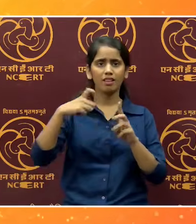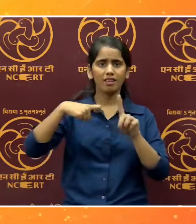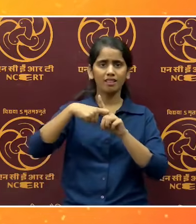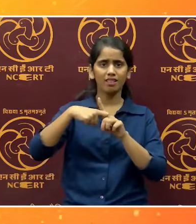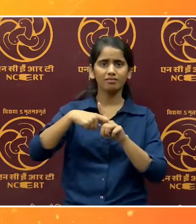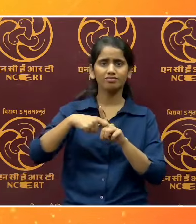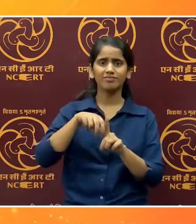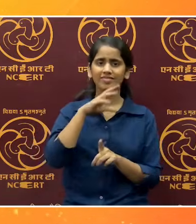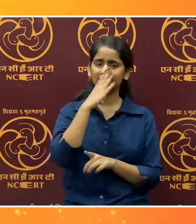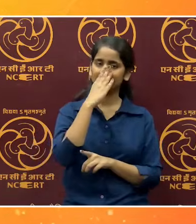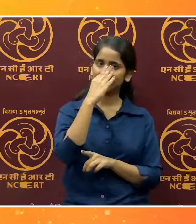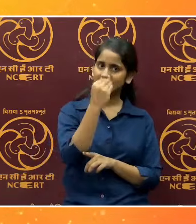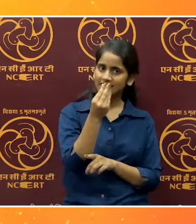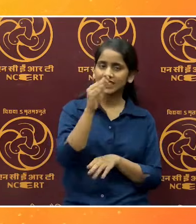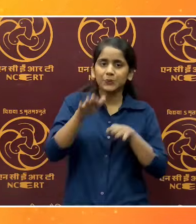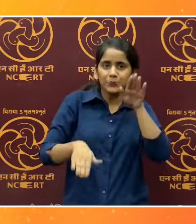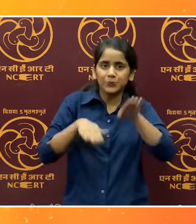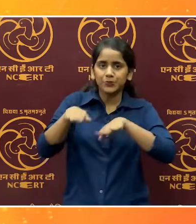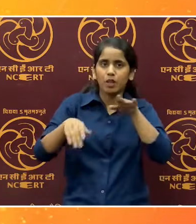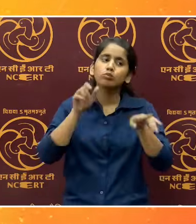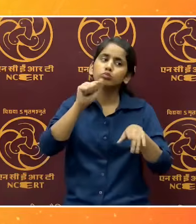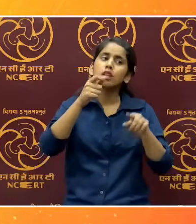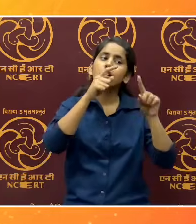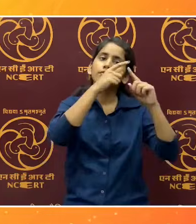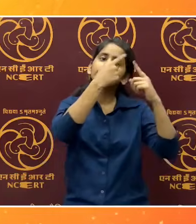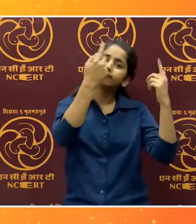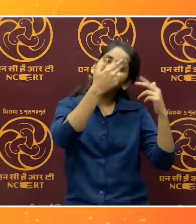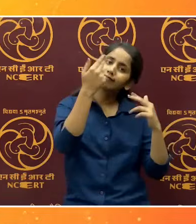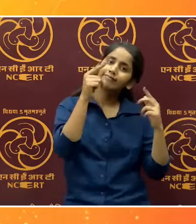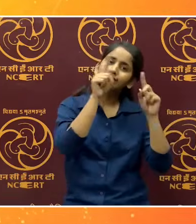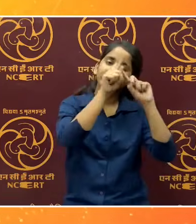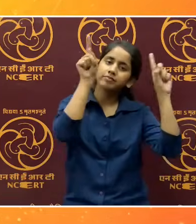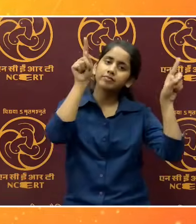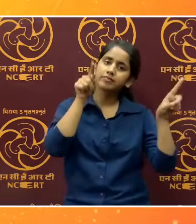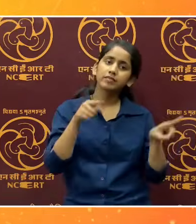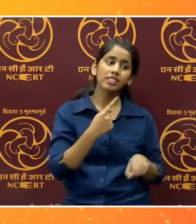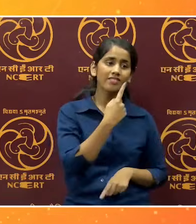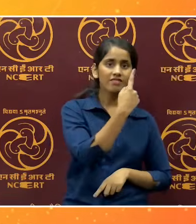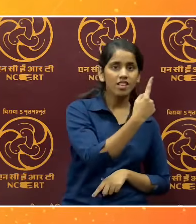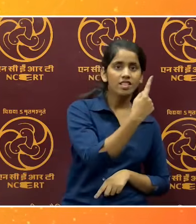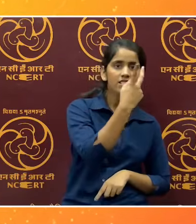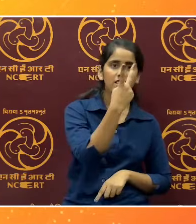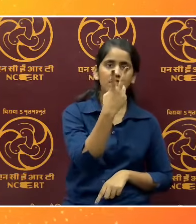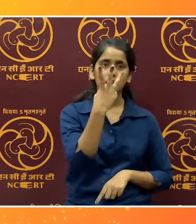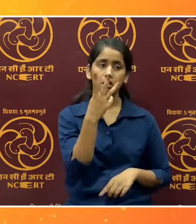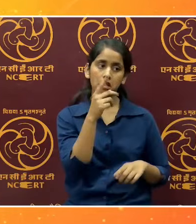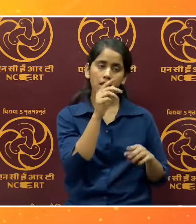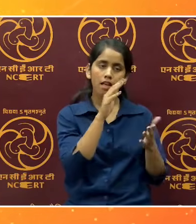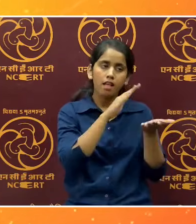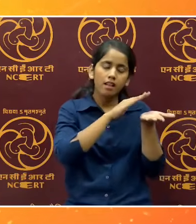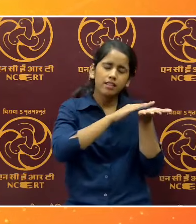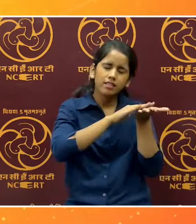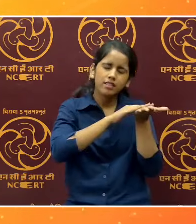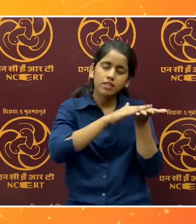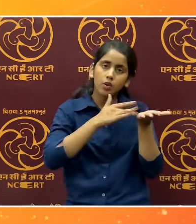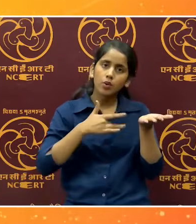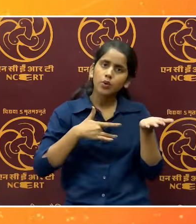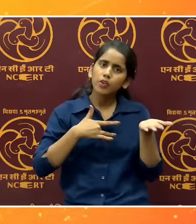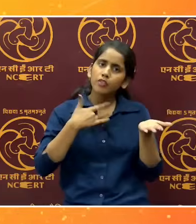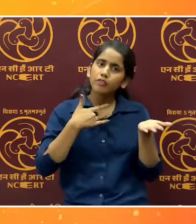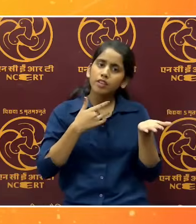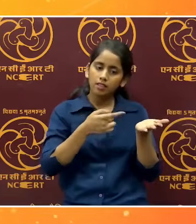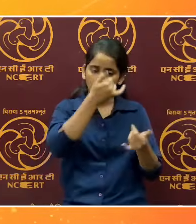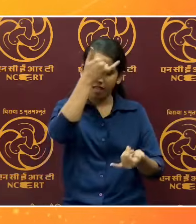have embossed as I have done earlier in the other picture. So, the first, then next, so they can touch and they can feel, and